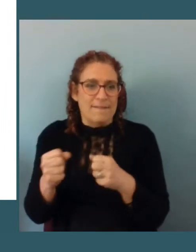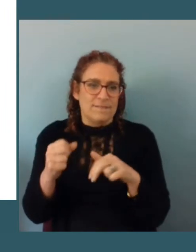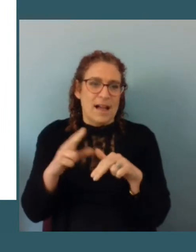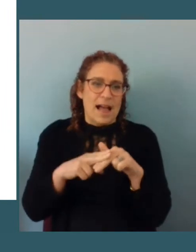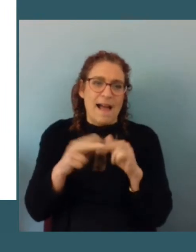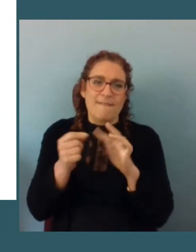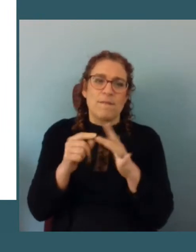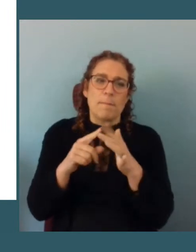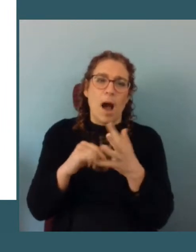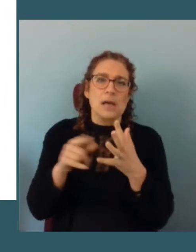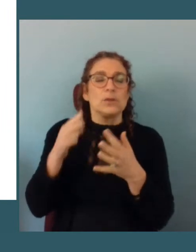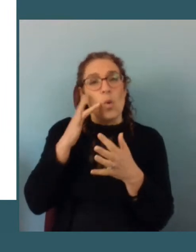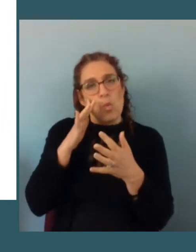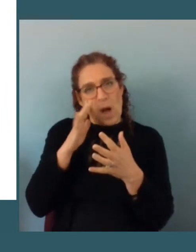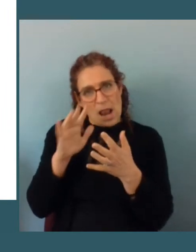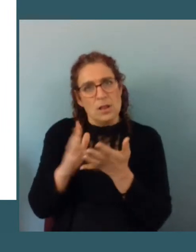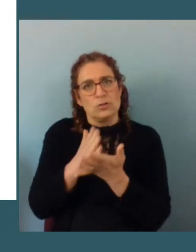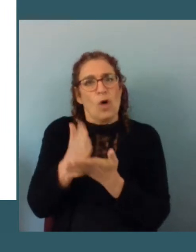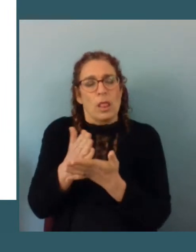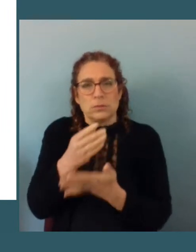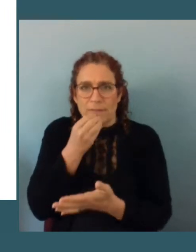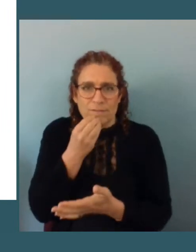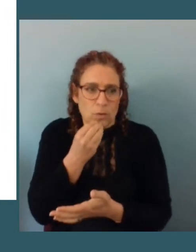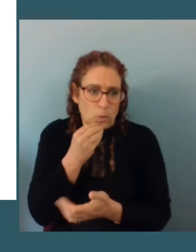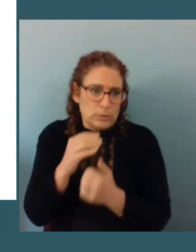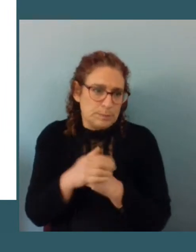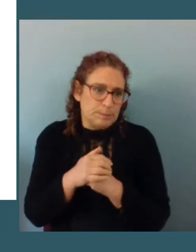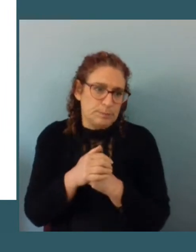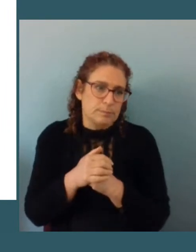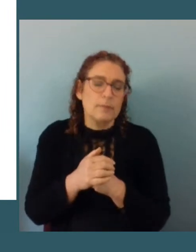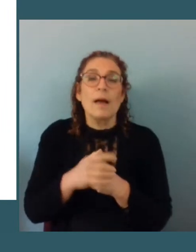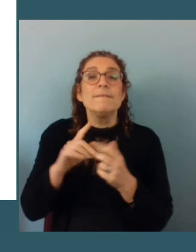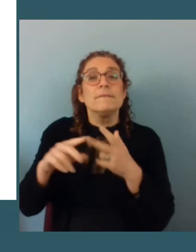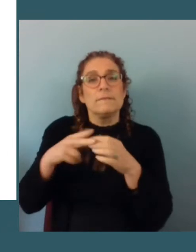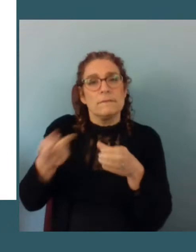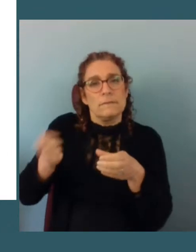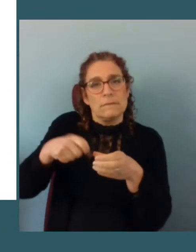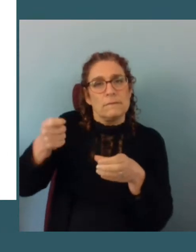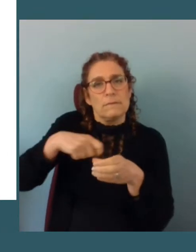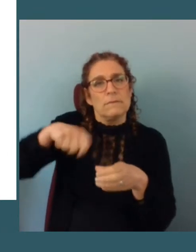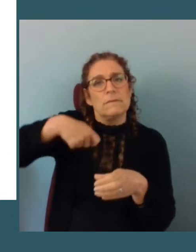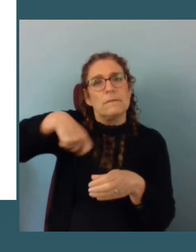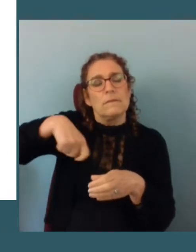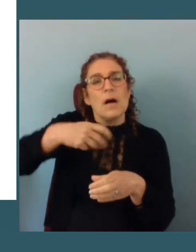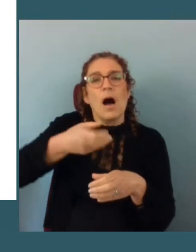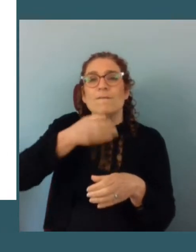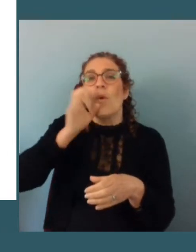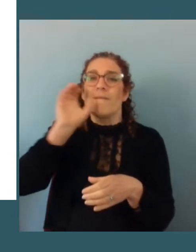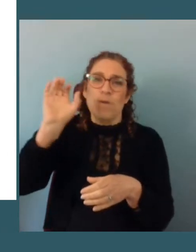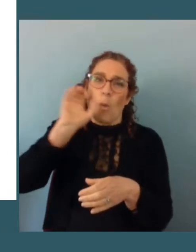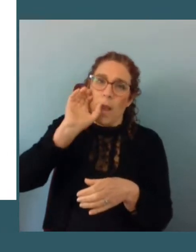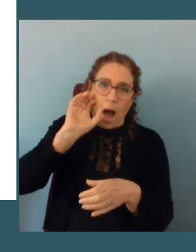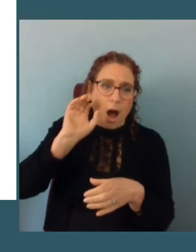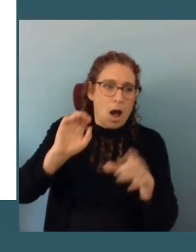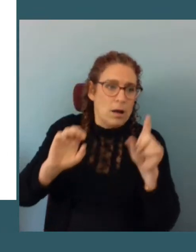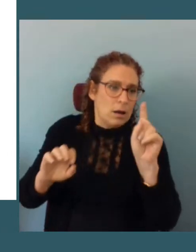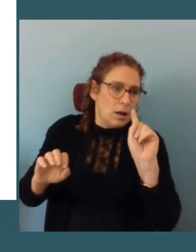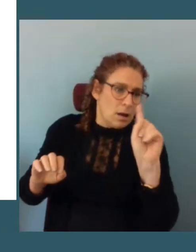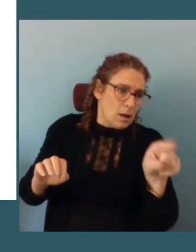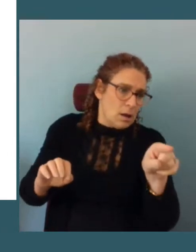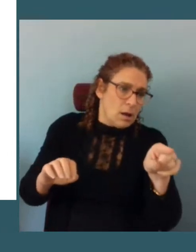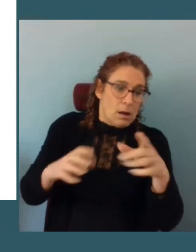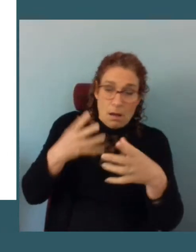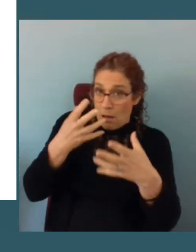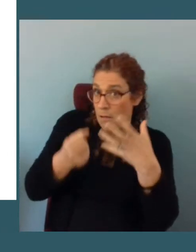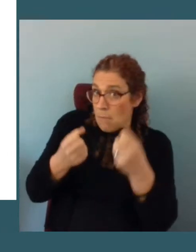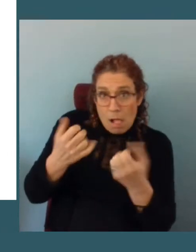foods. And in regards to formula, what one would we use if it's milk FPIES? Well, the guidelines really vary